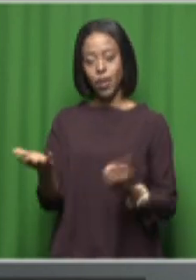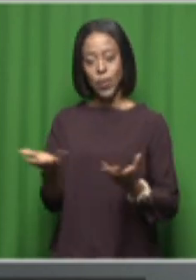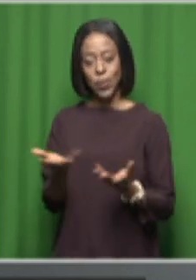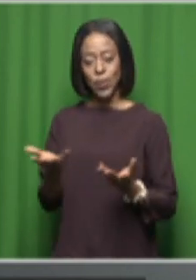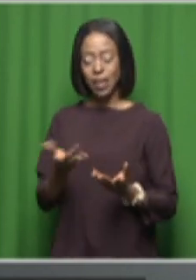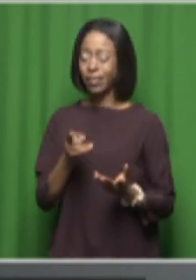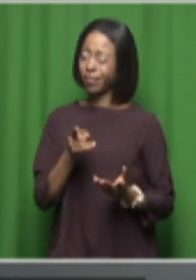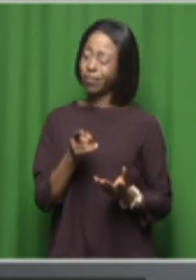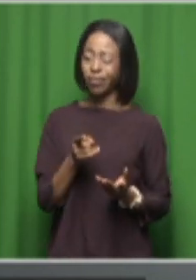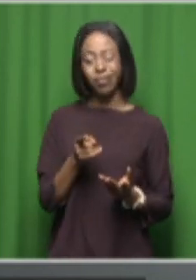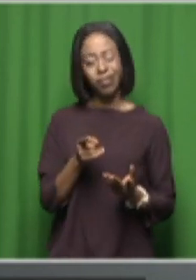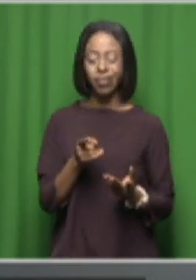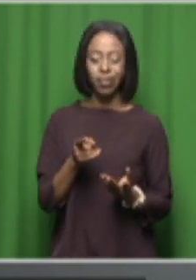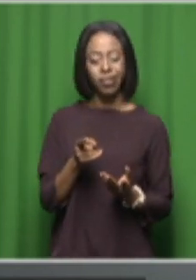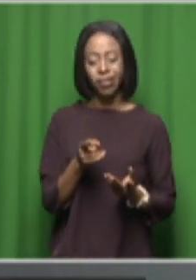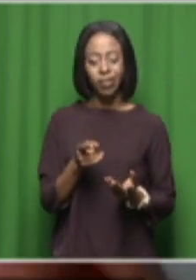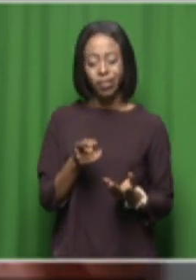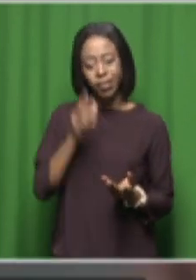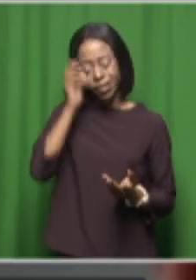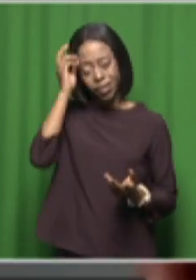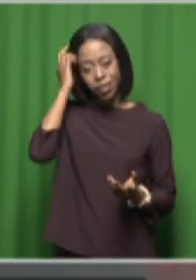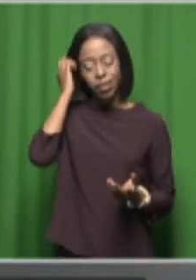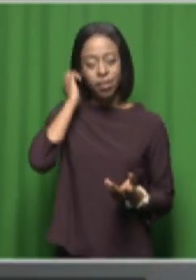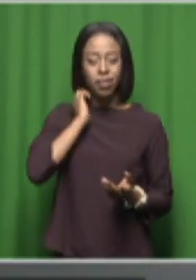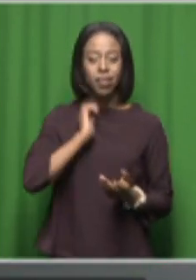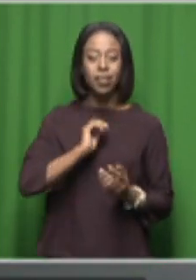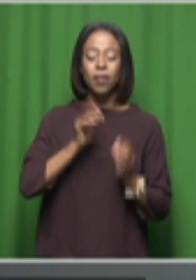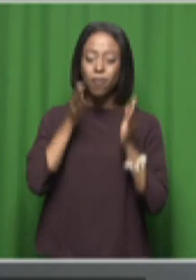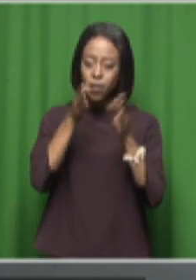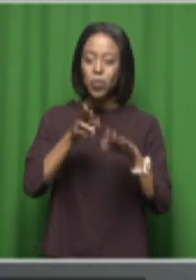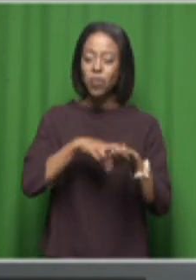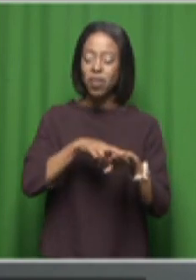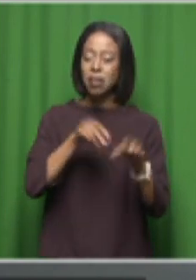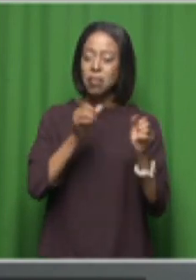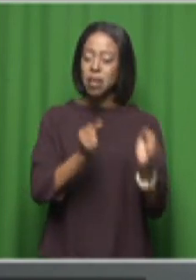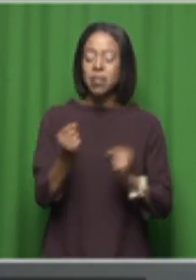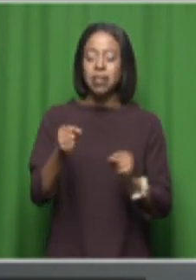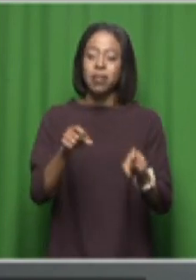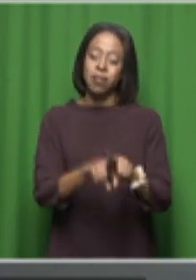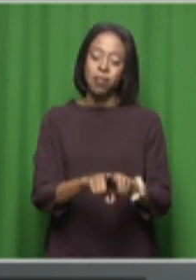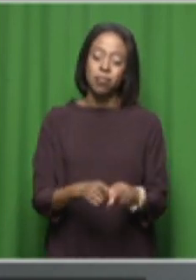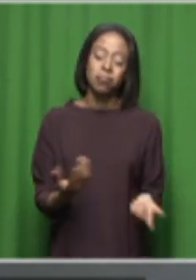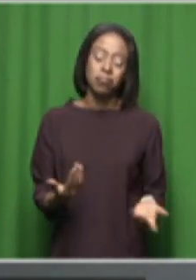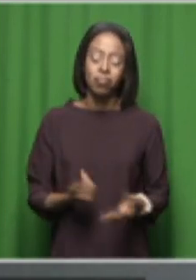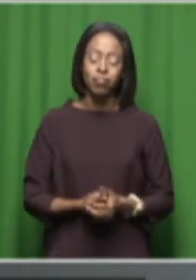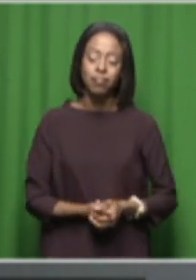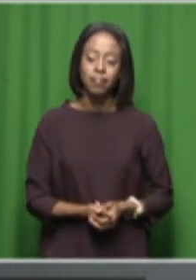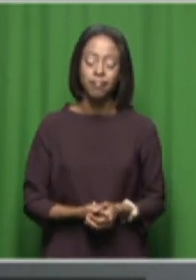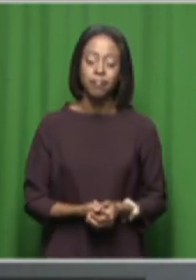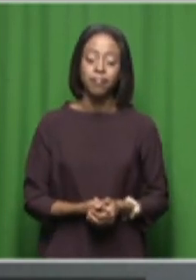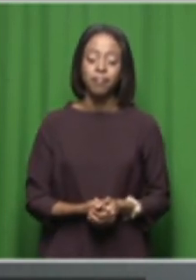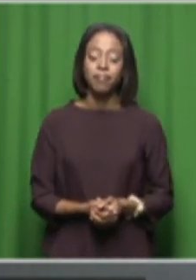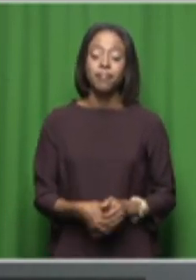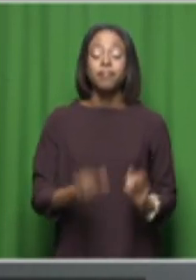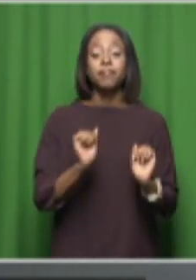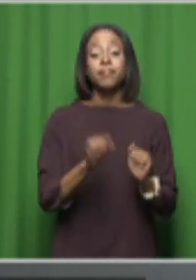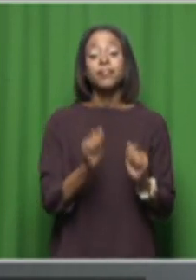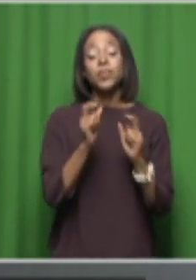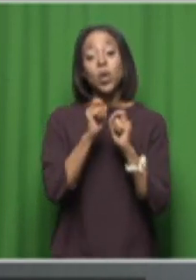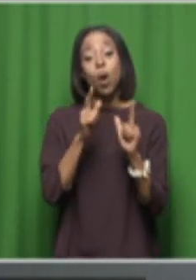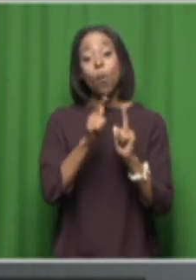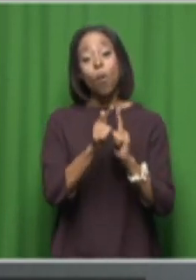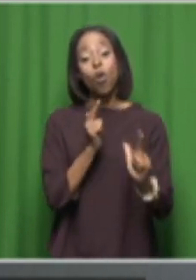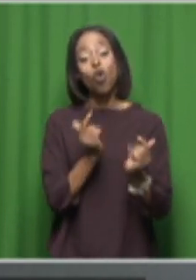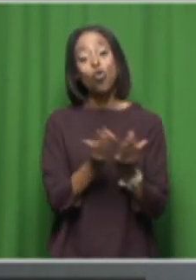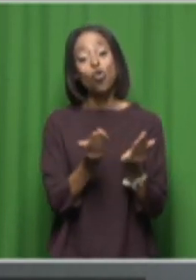to is a bit, it's apartheid-centric, right? It's thinking in apartheid spatial planning ways. So we know that township